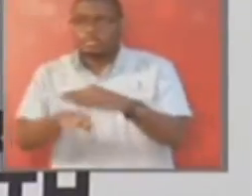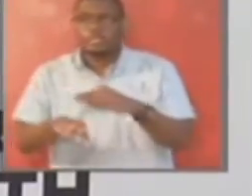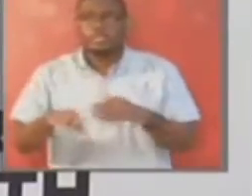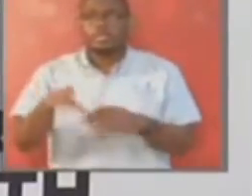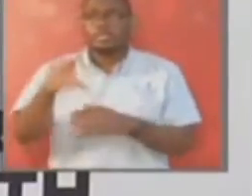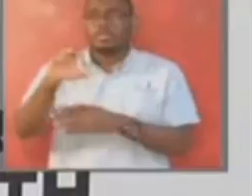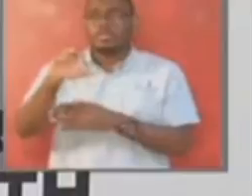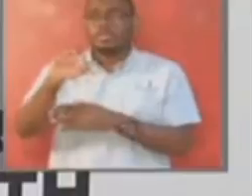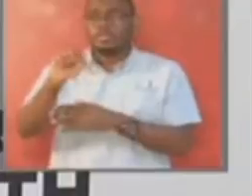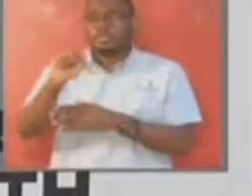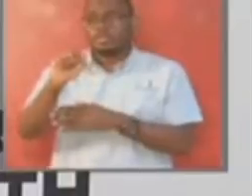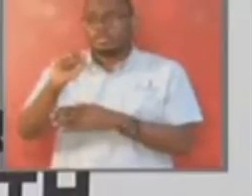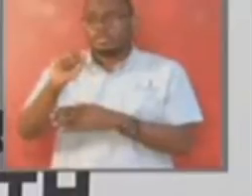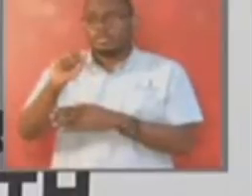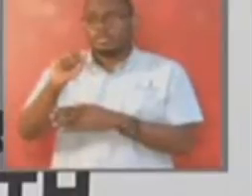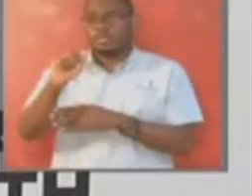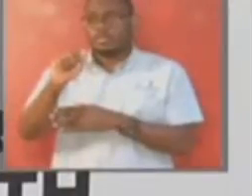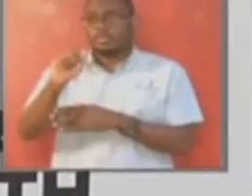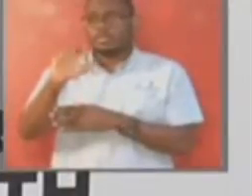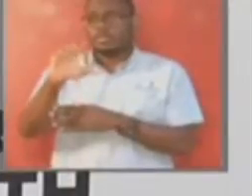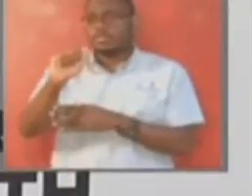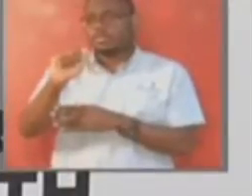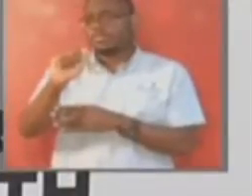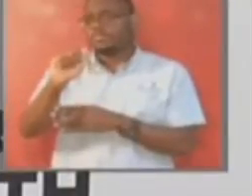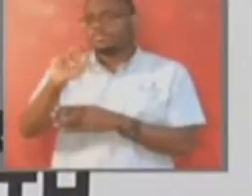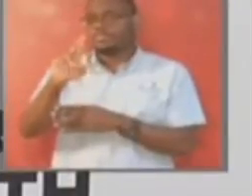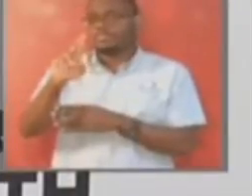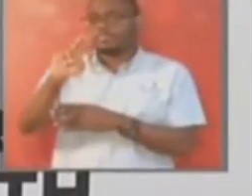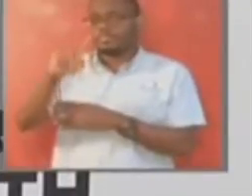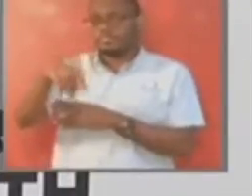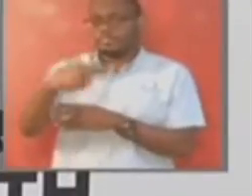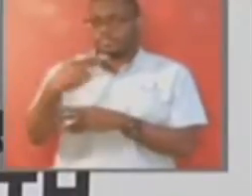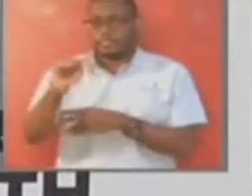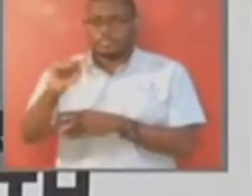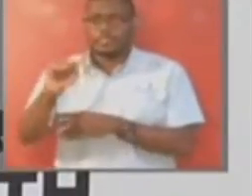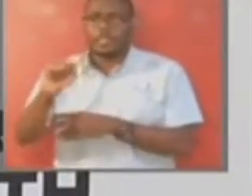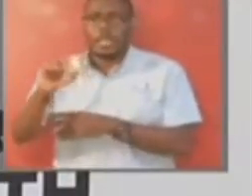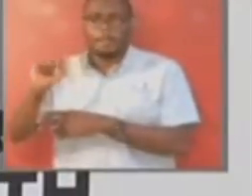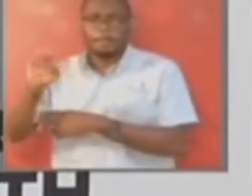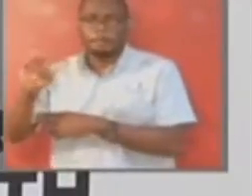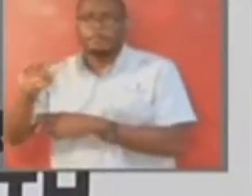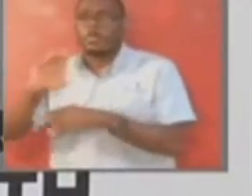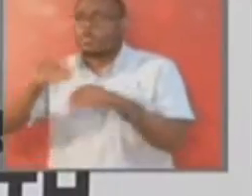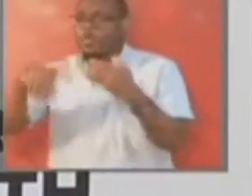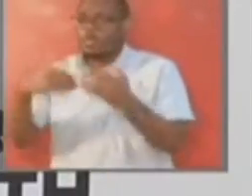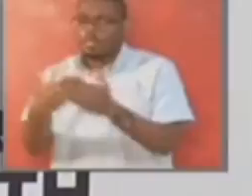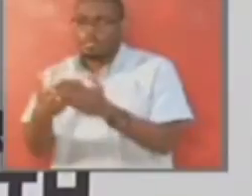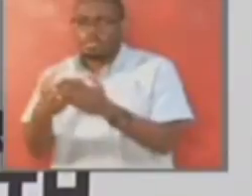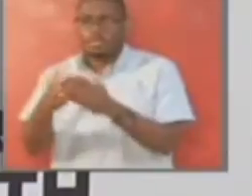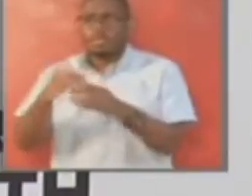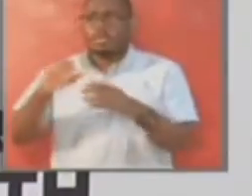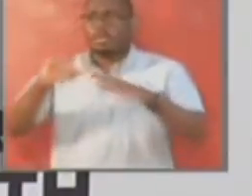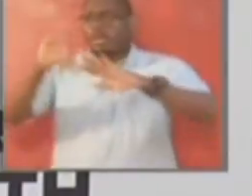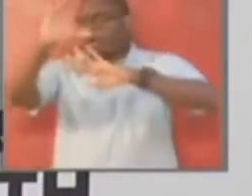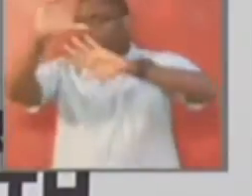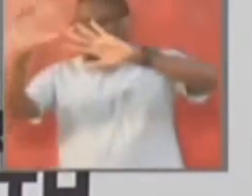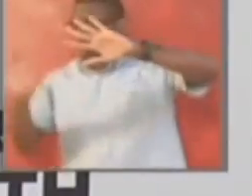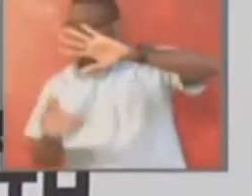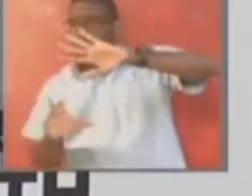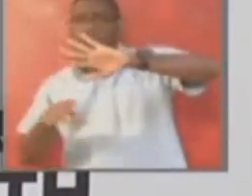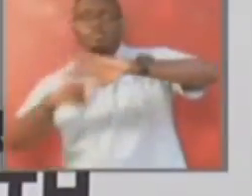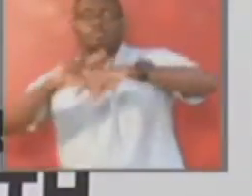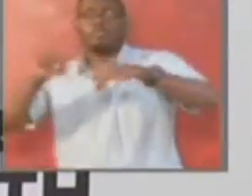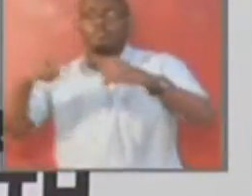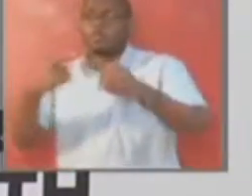would be collecting samples for all of the Caribbean for both phase 1 and phase 2 to see what is happening throughout in terms of